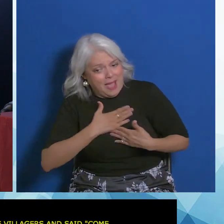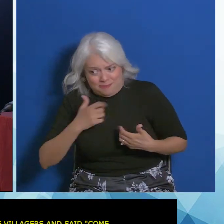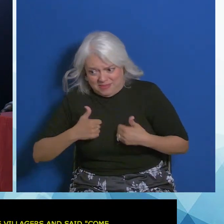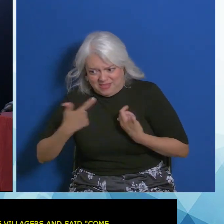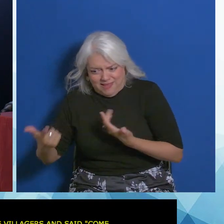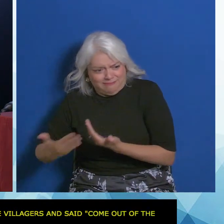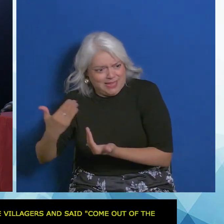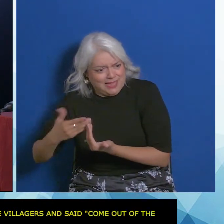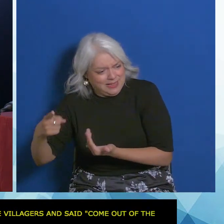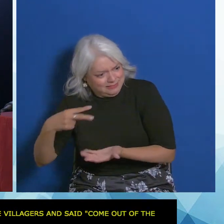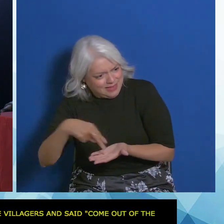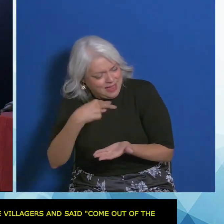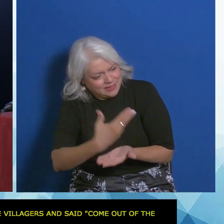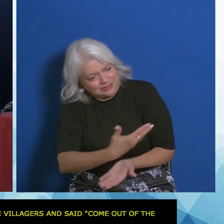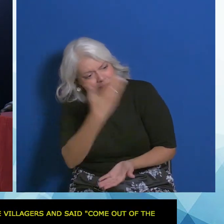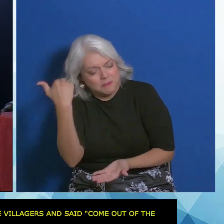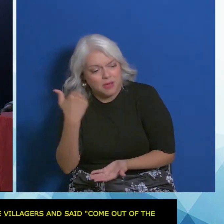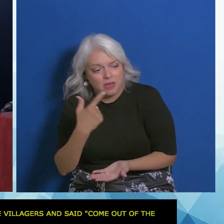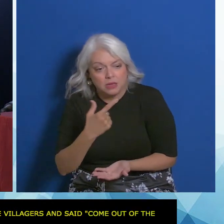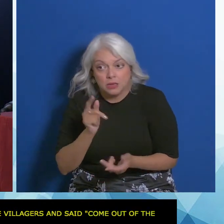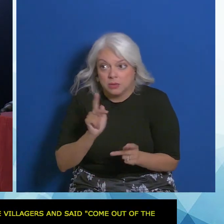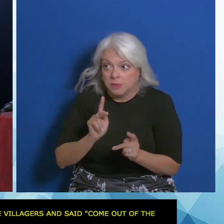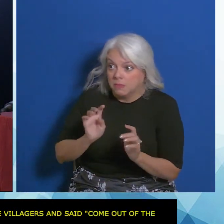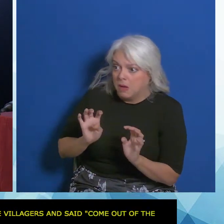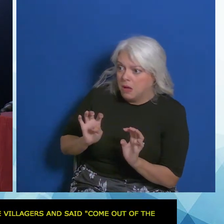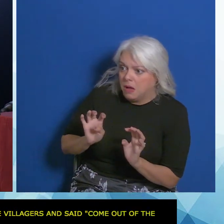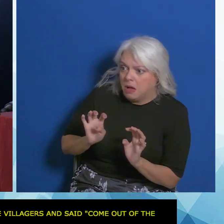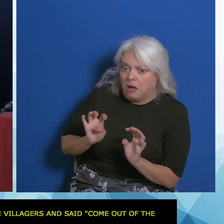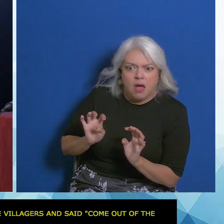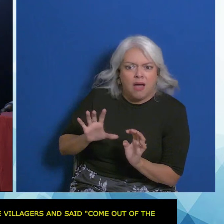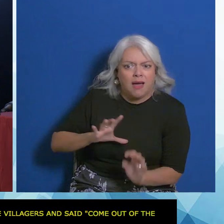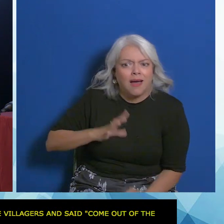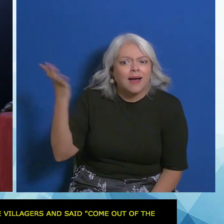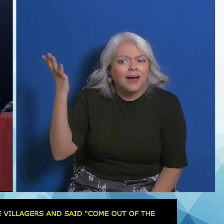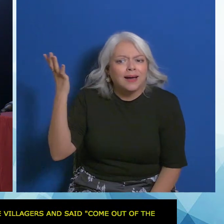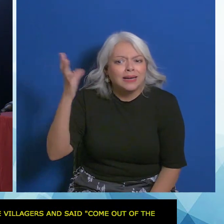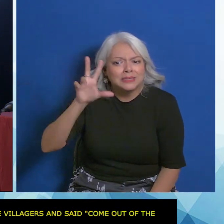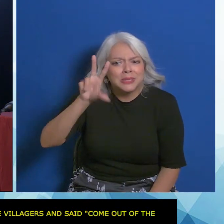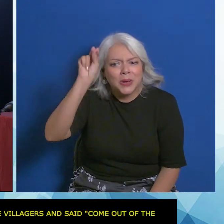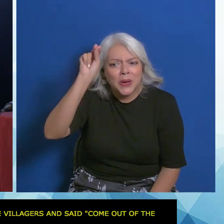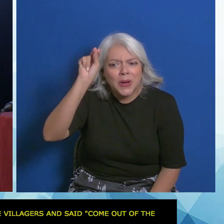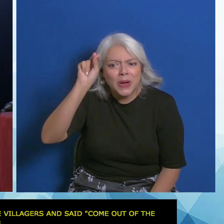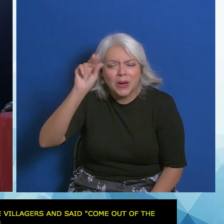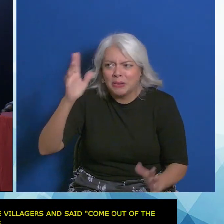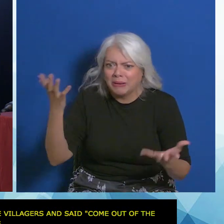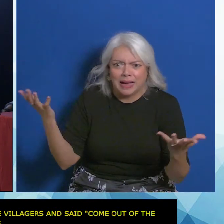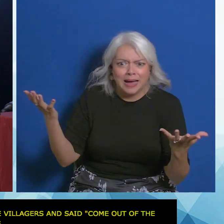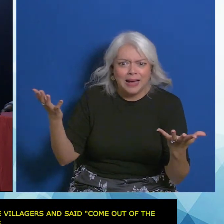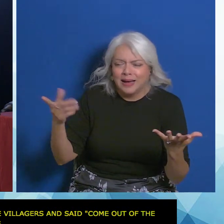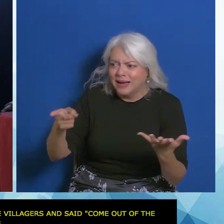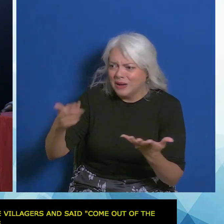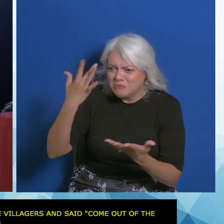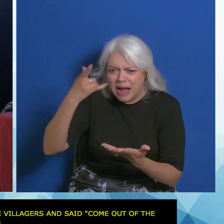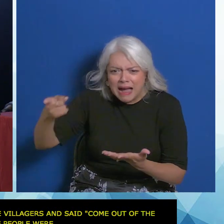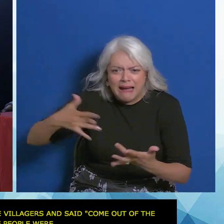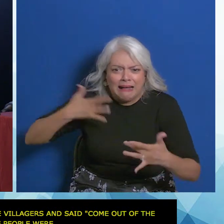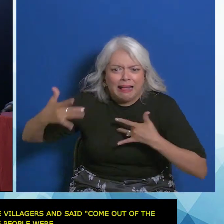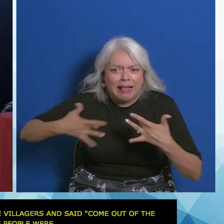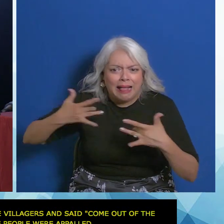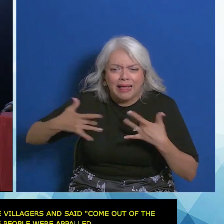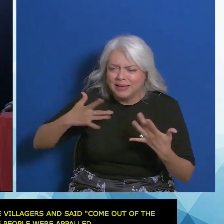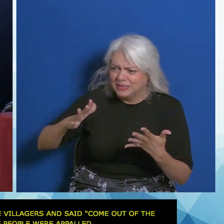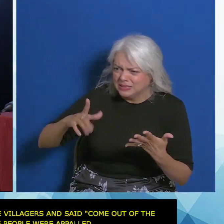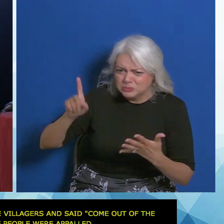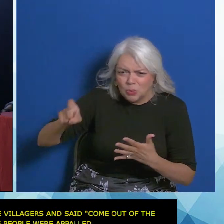me." The village people were appalled. They were shocked,